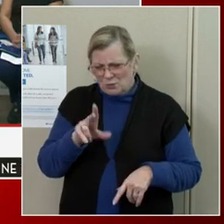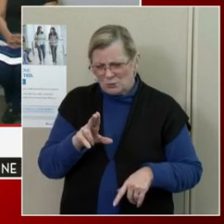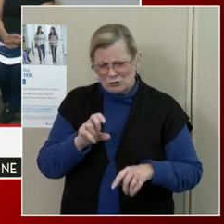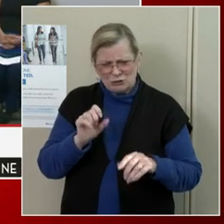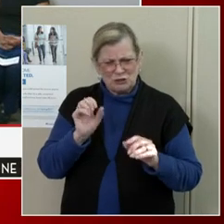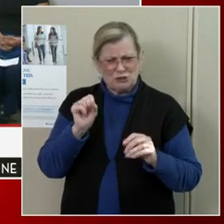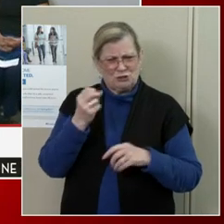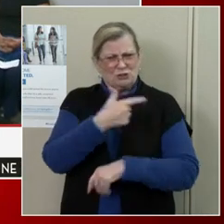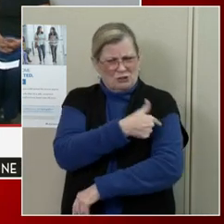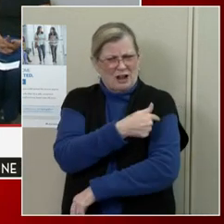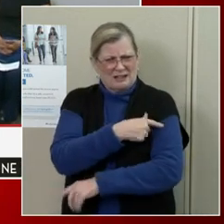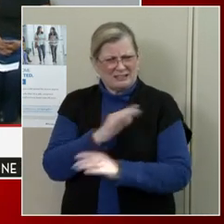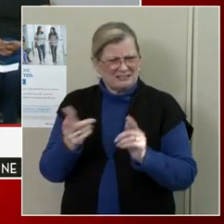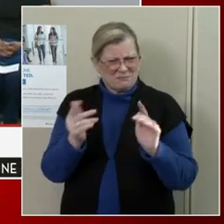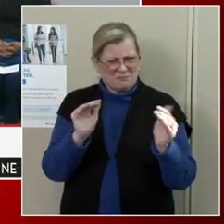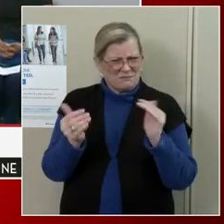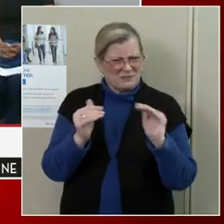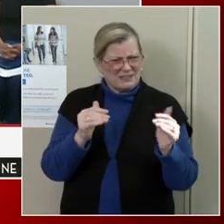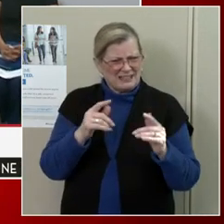more thick than the normal vaccines.